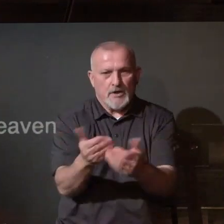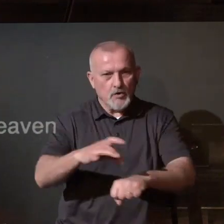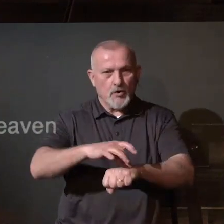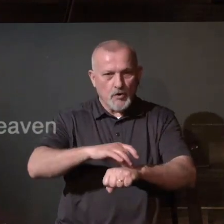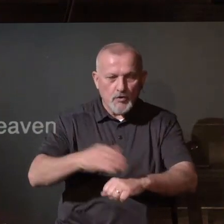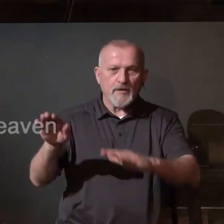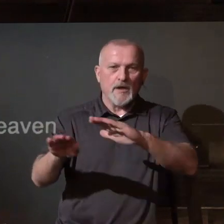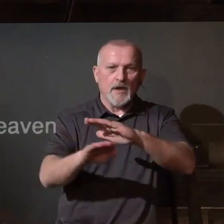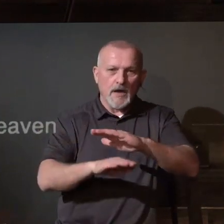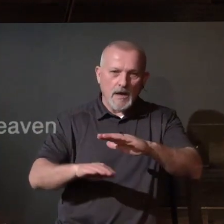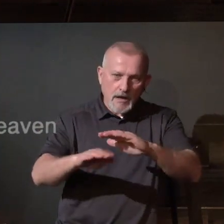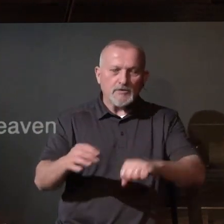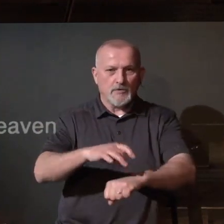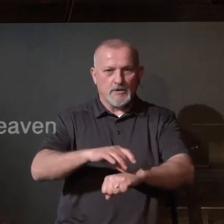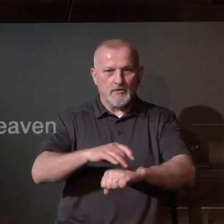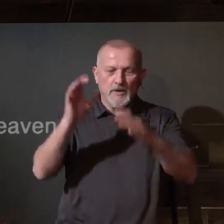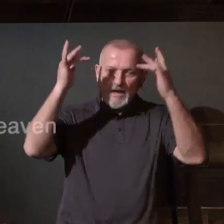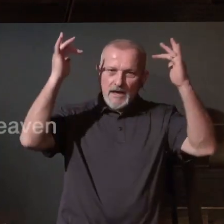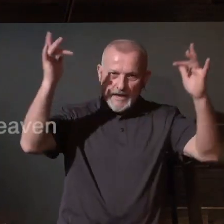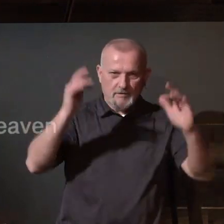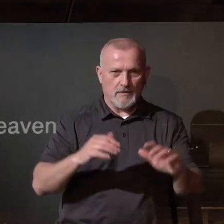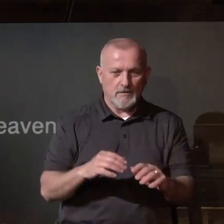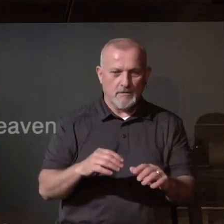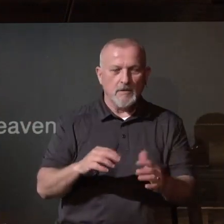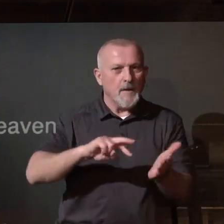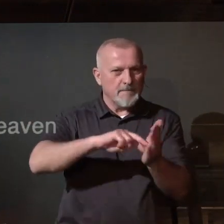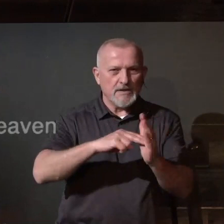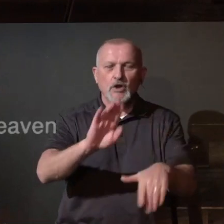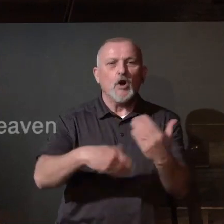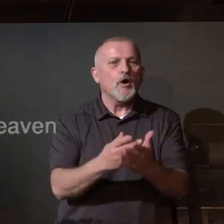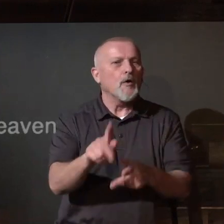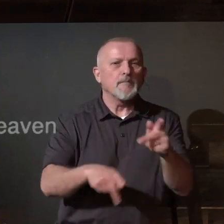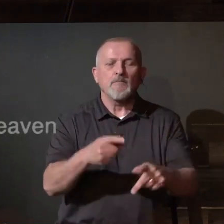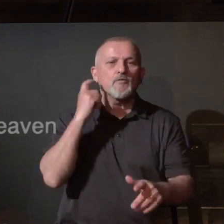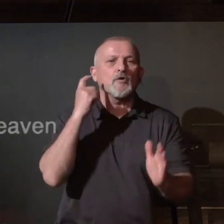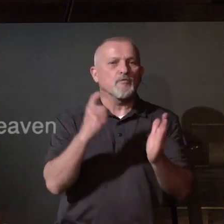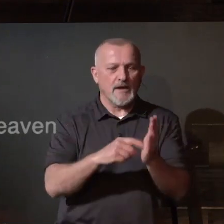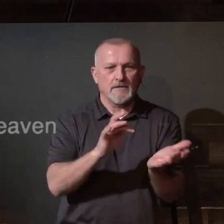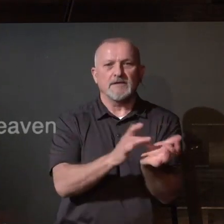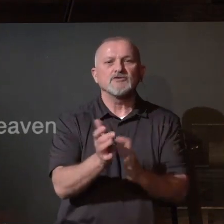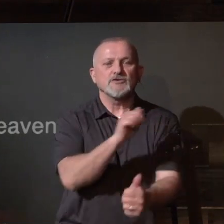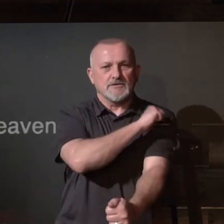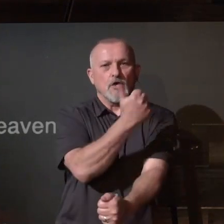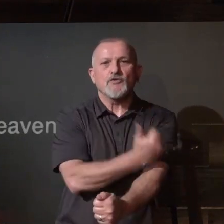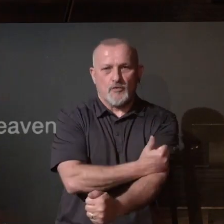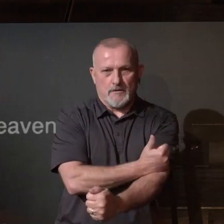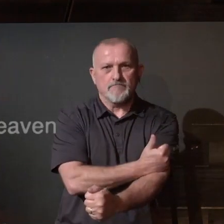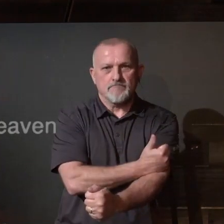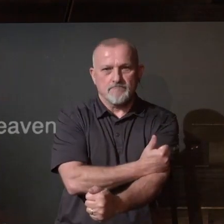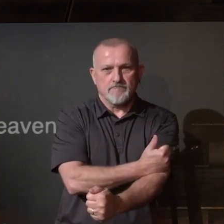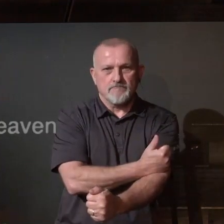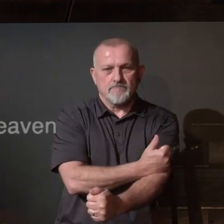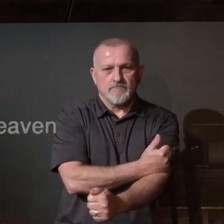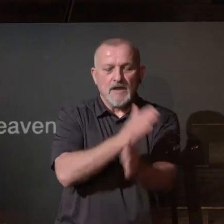every person who's ever existed will recognize the authority of Jesus. This is the man who